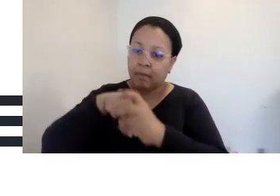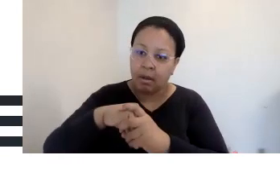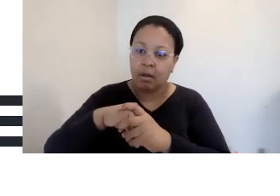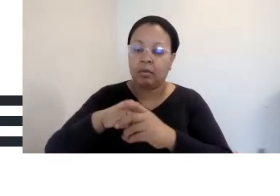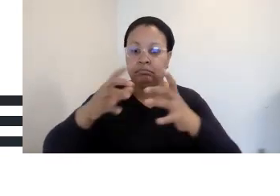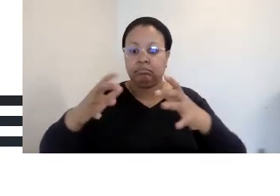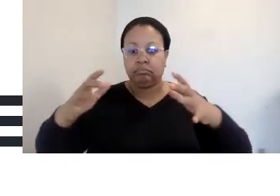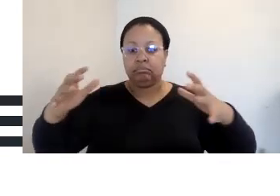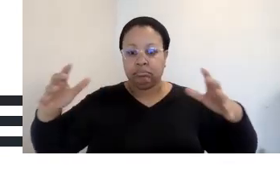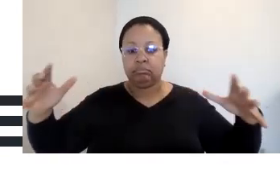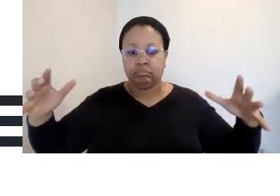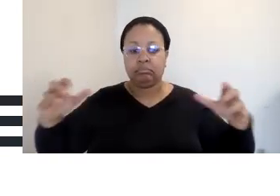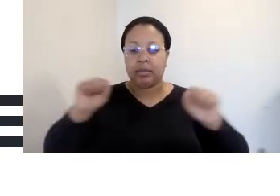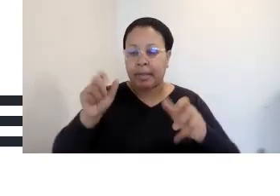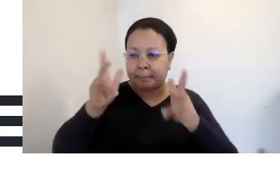involved in what you're doing.